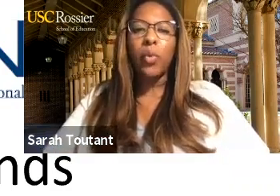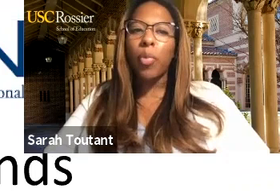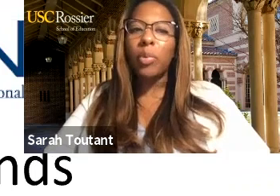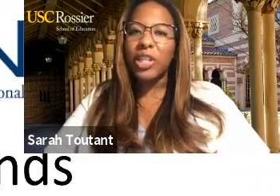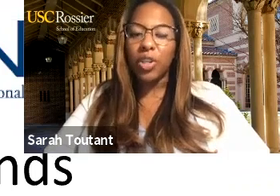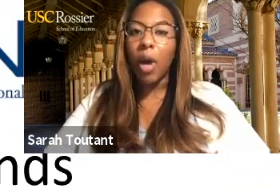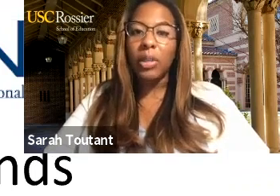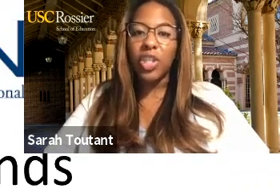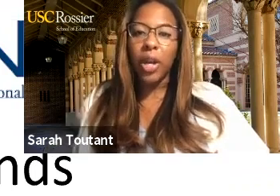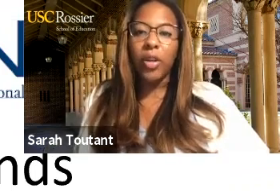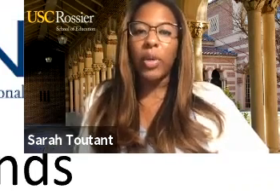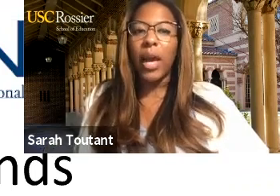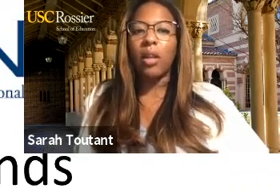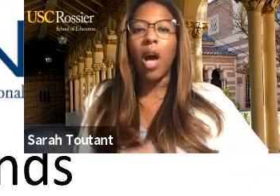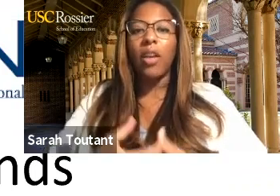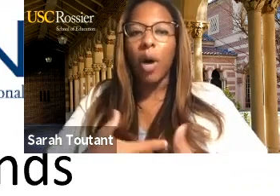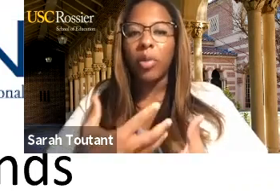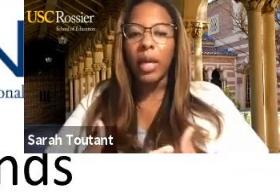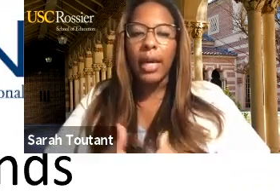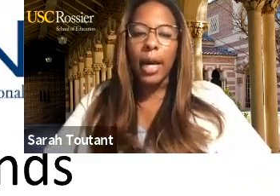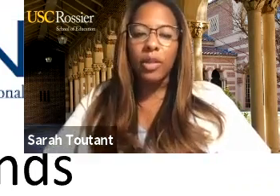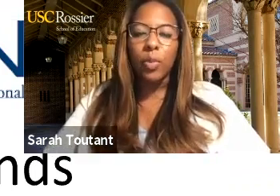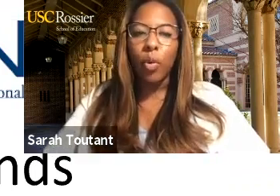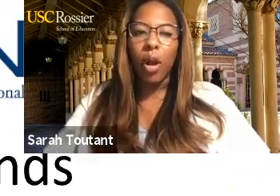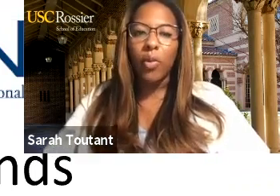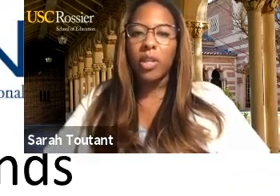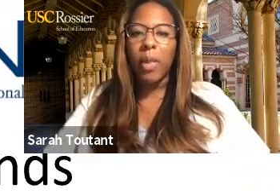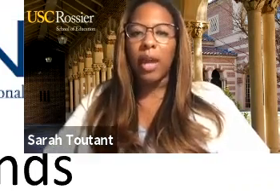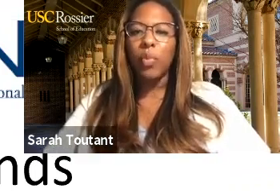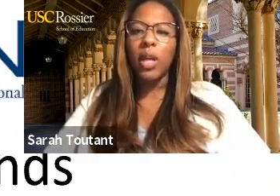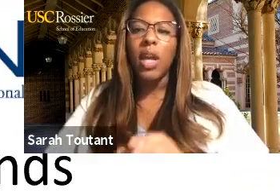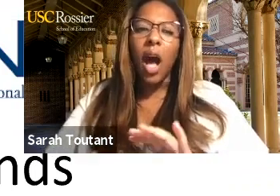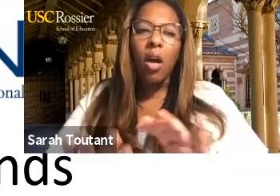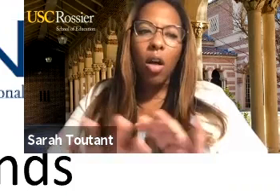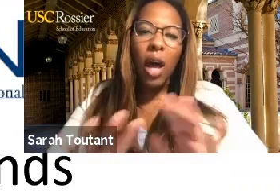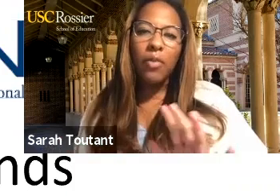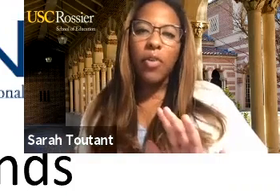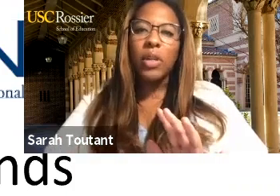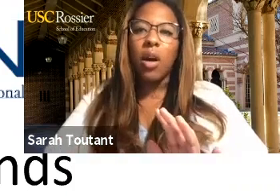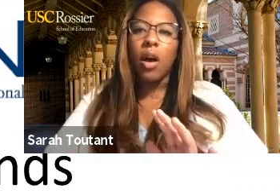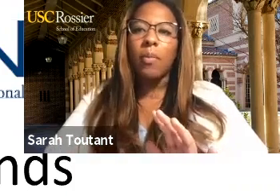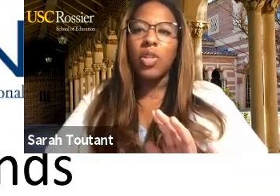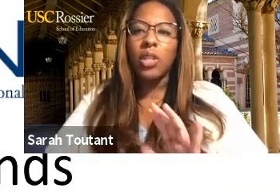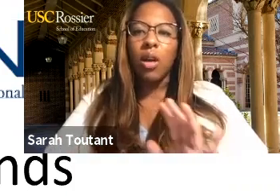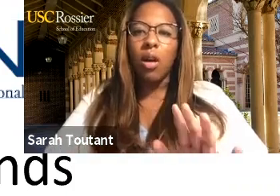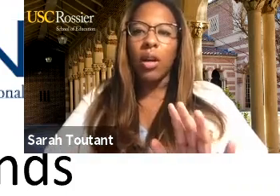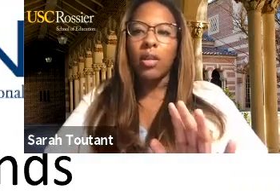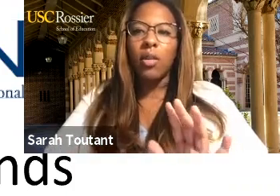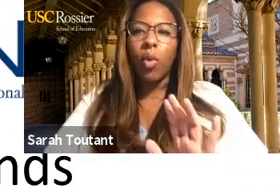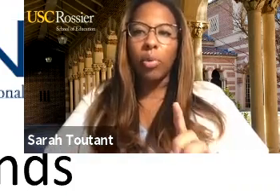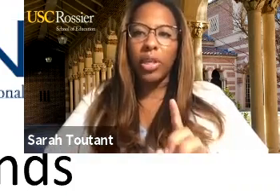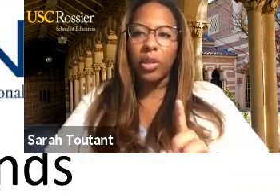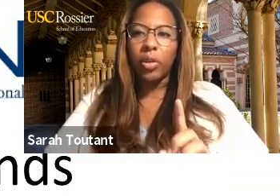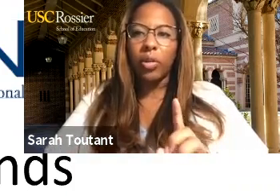And they were publicly shared, and we had a lot of public support on those demands. But I'll kind of focus just on